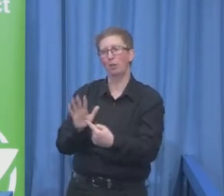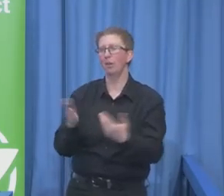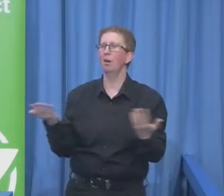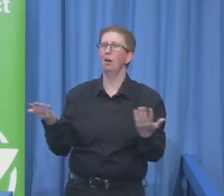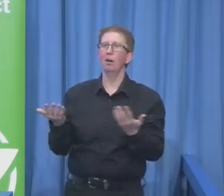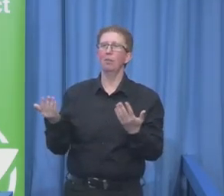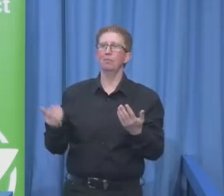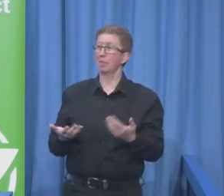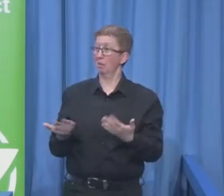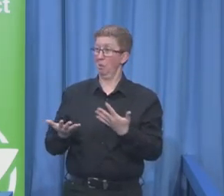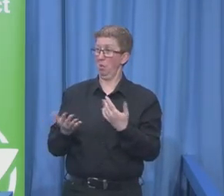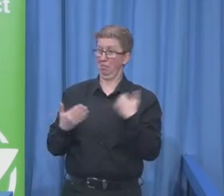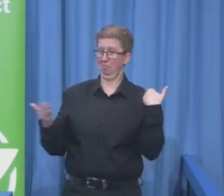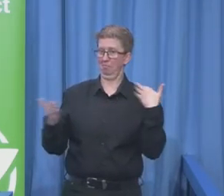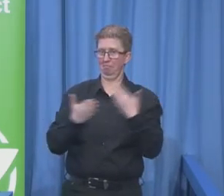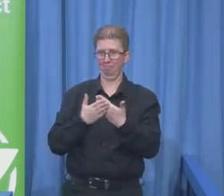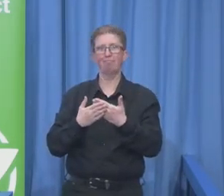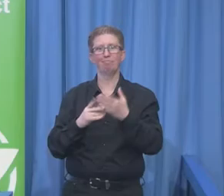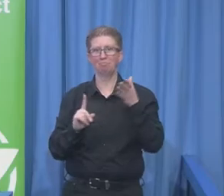can learn from the mistakes?